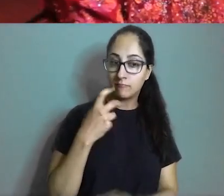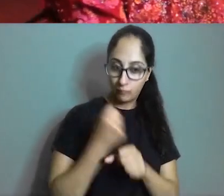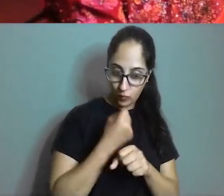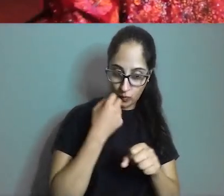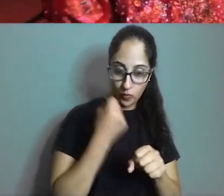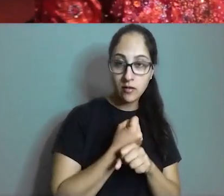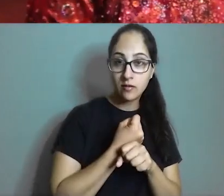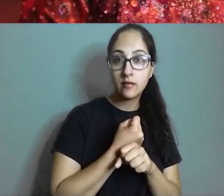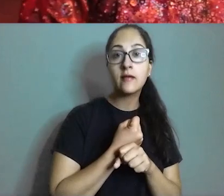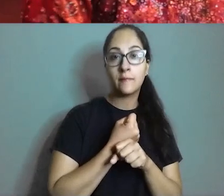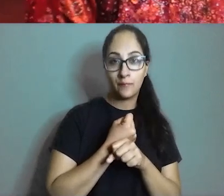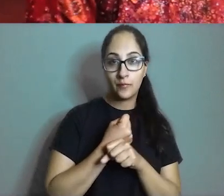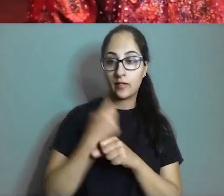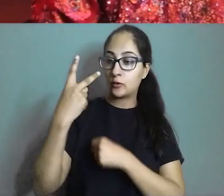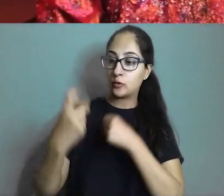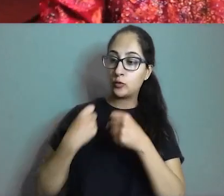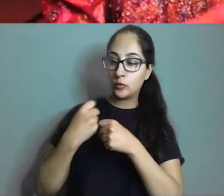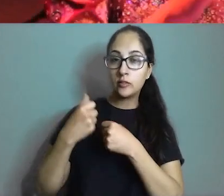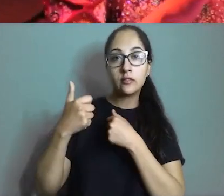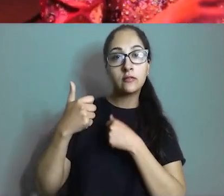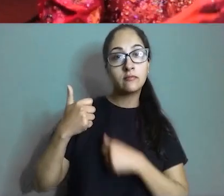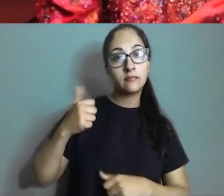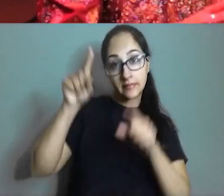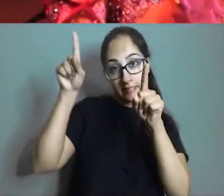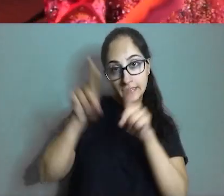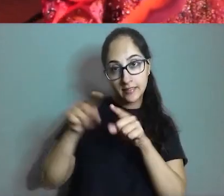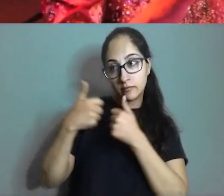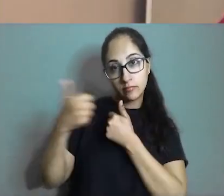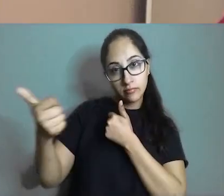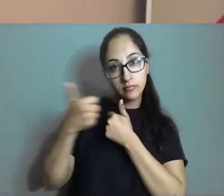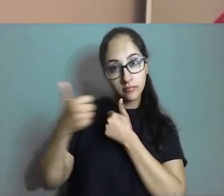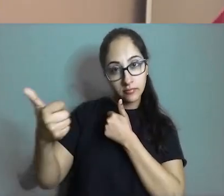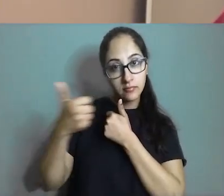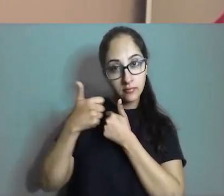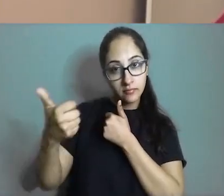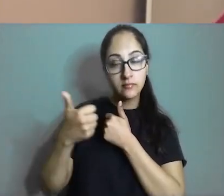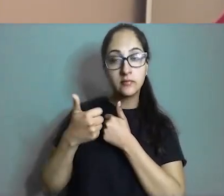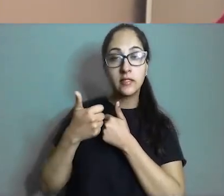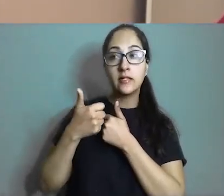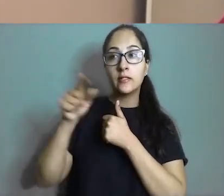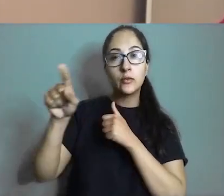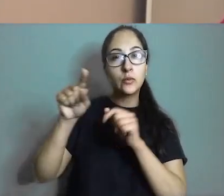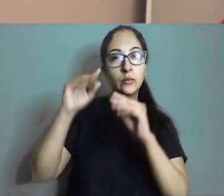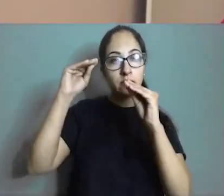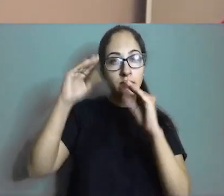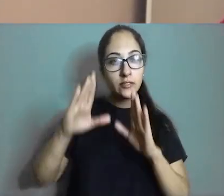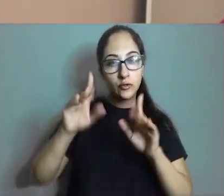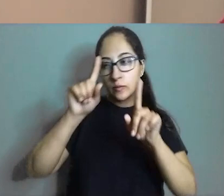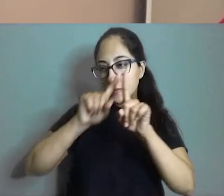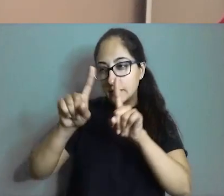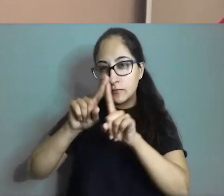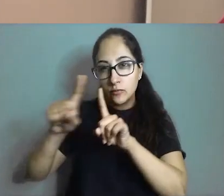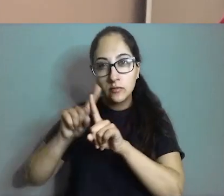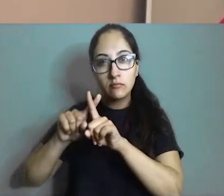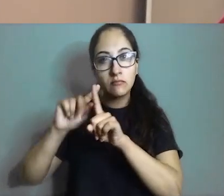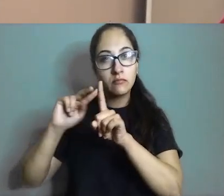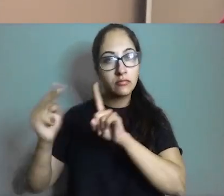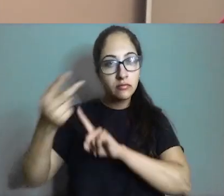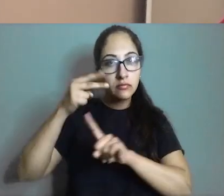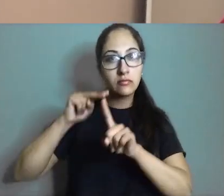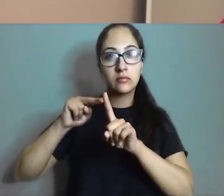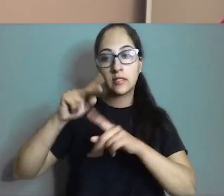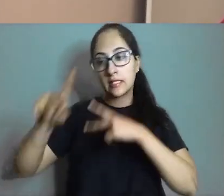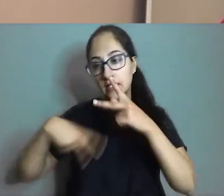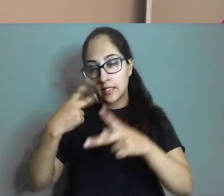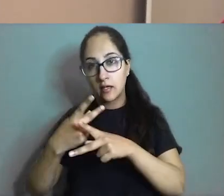sort of back and forth over a 2-year period, when I studied from master teachers from different gharanas or